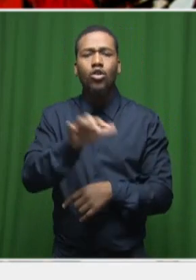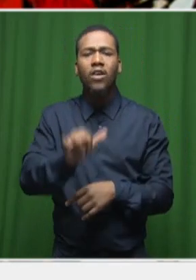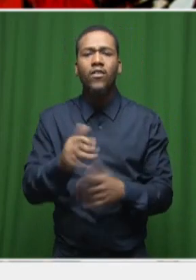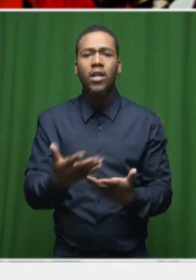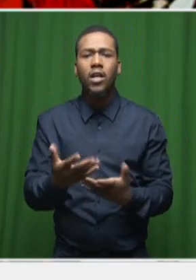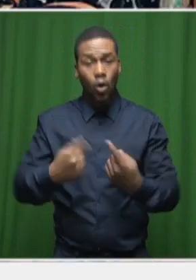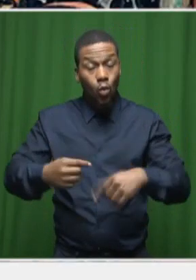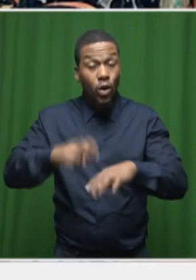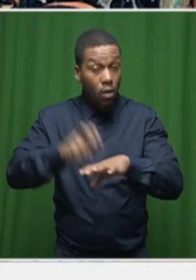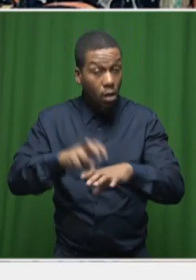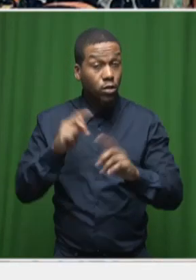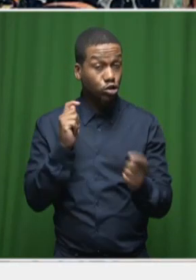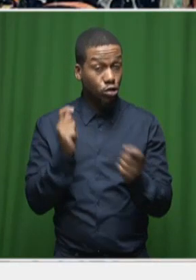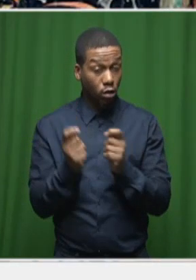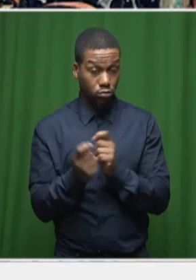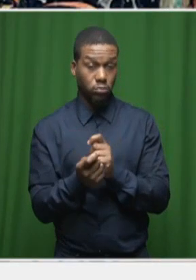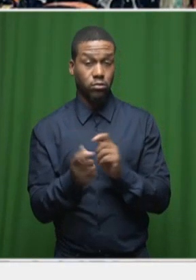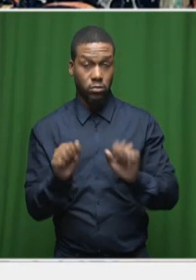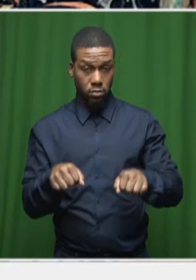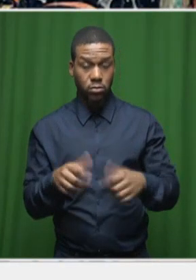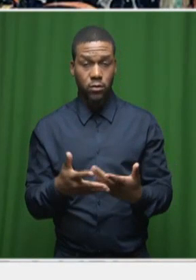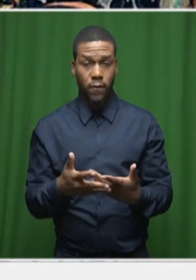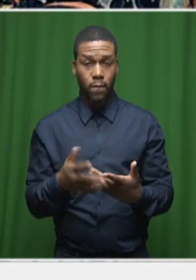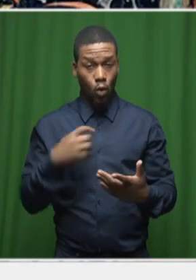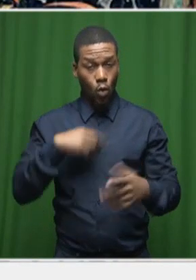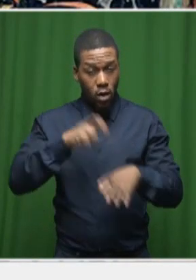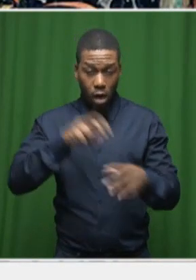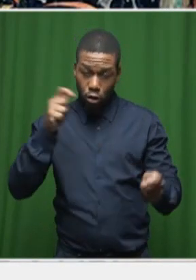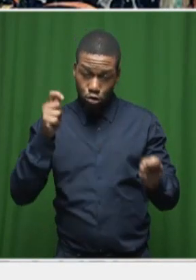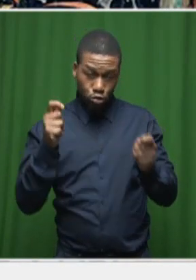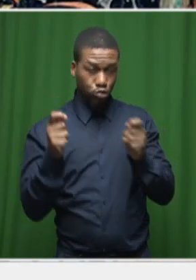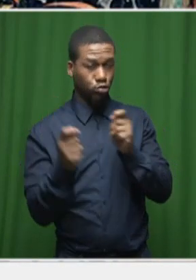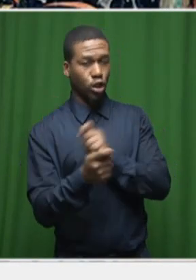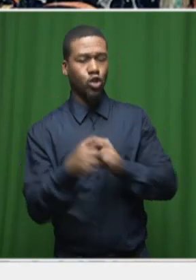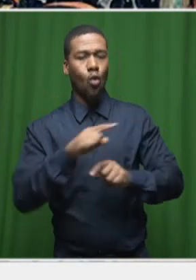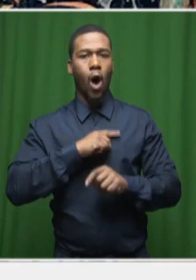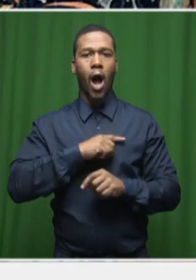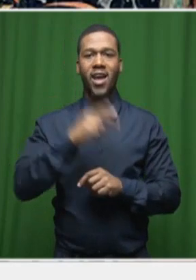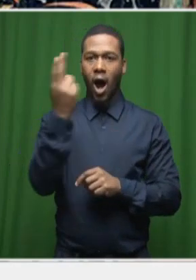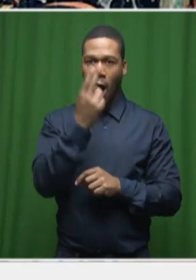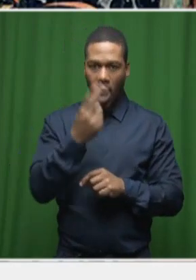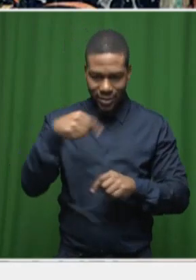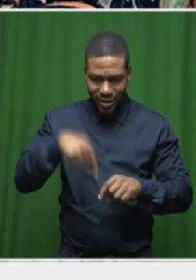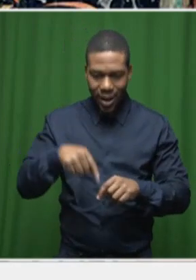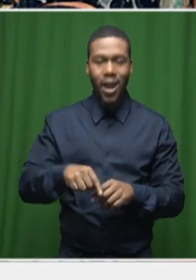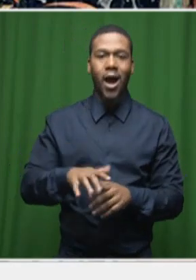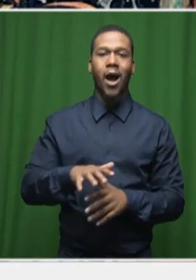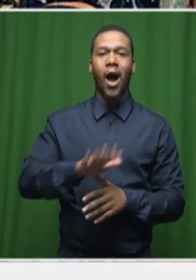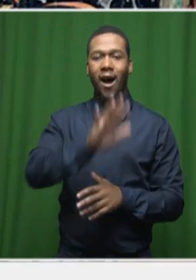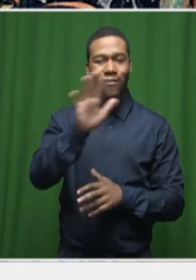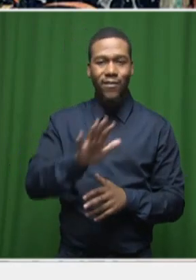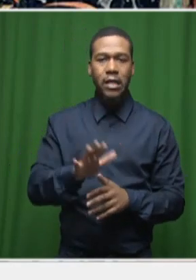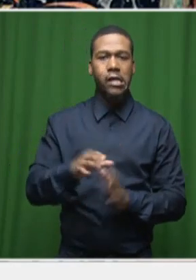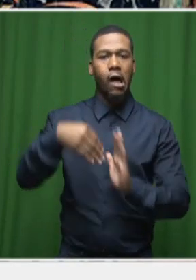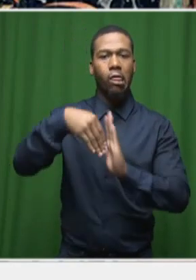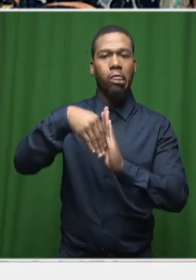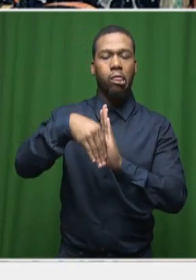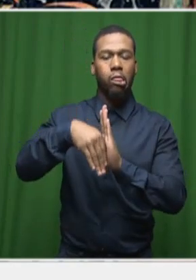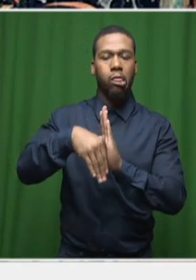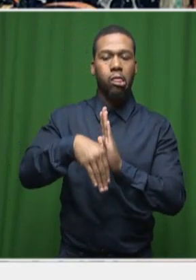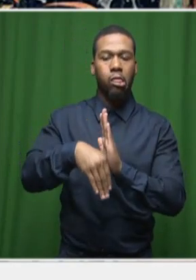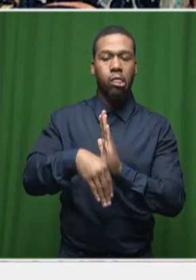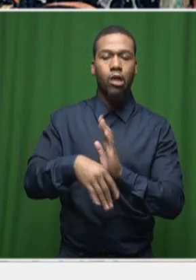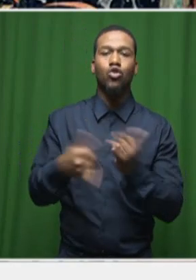as through the African landscape, leadership is lacking. So we're trying to identify who can be the next